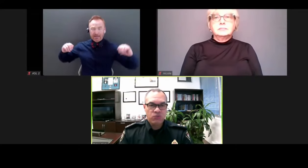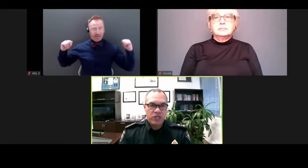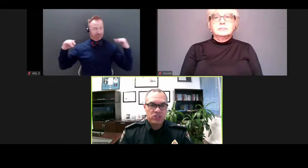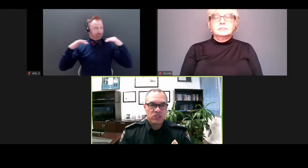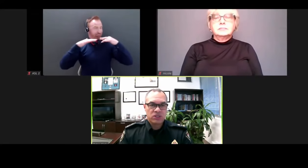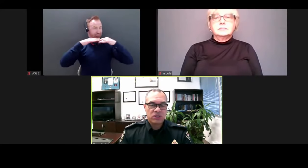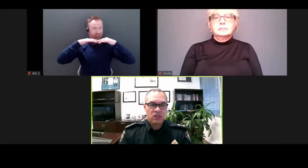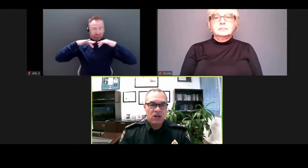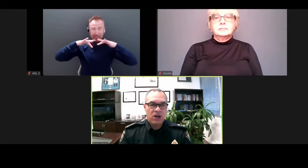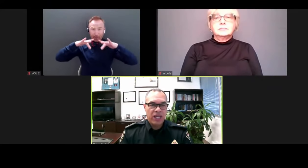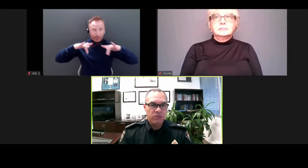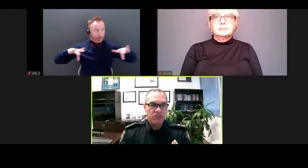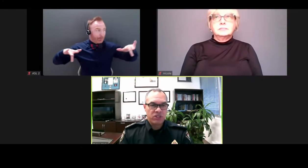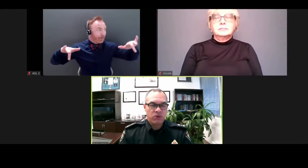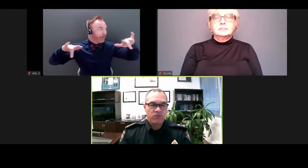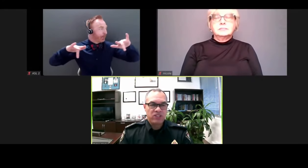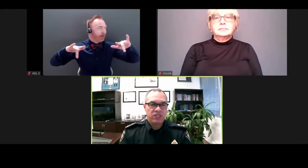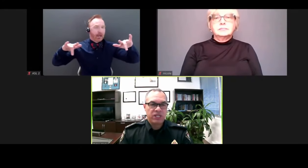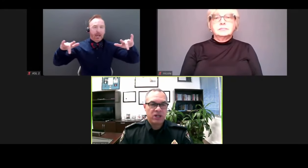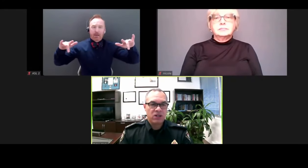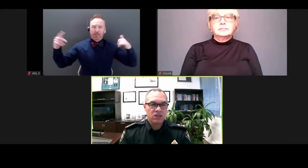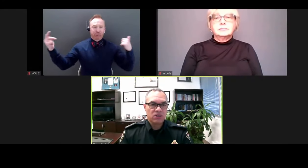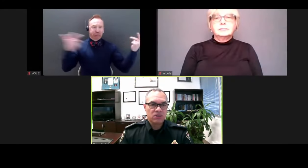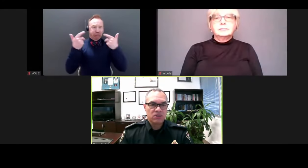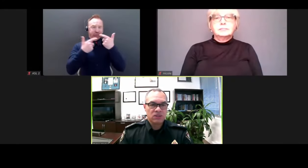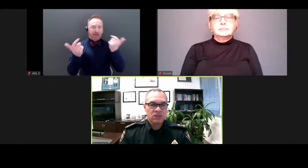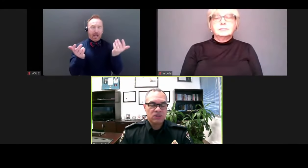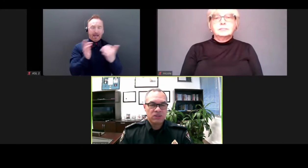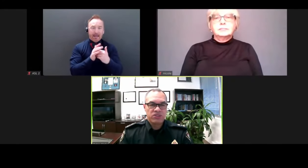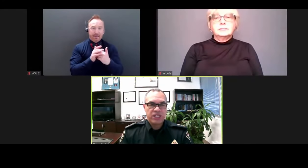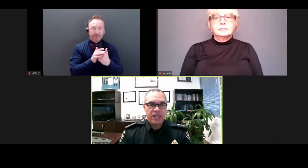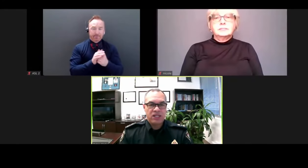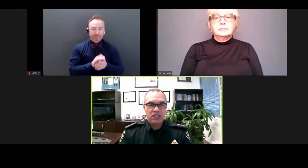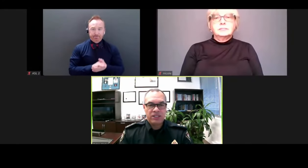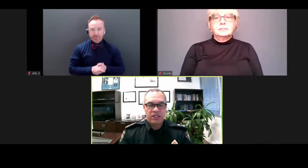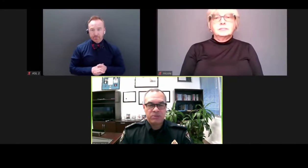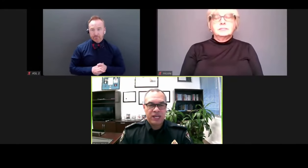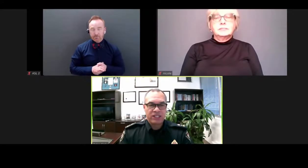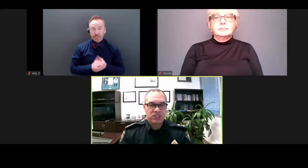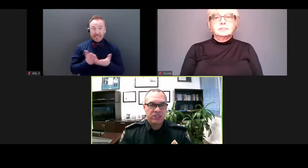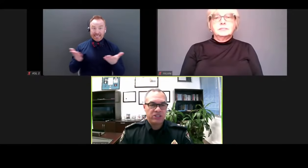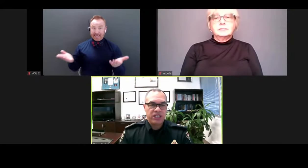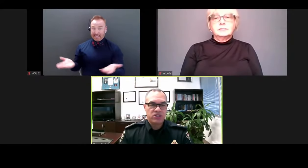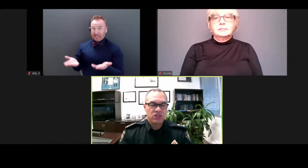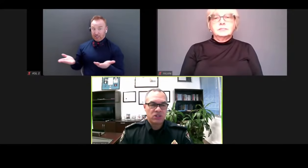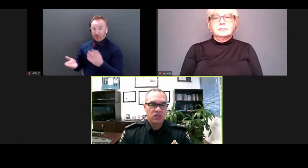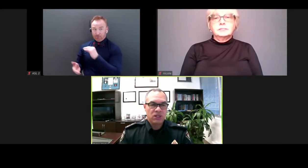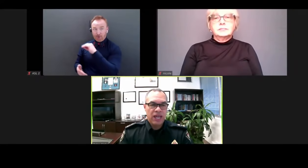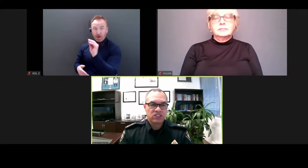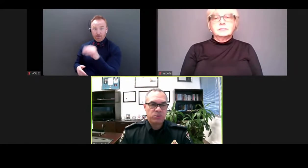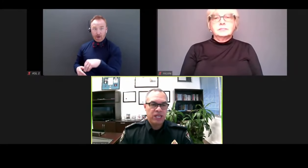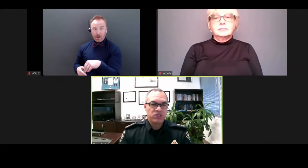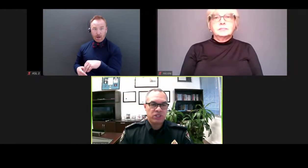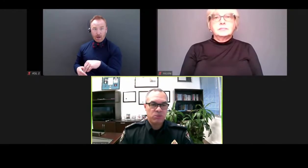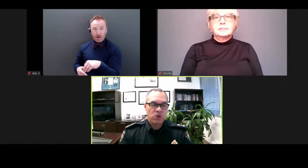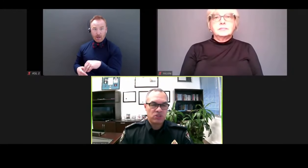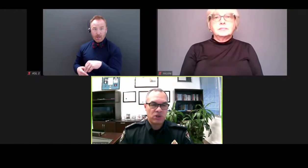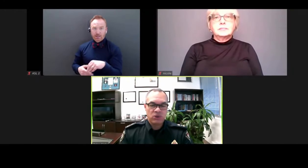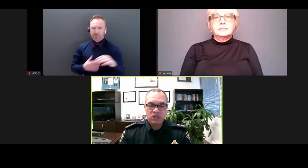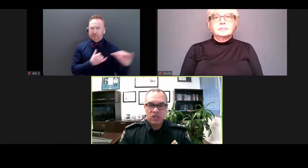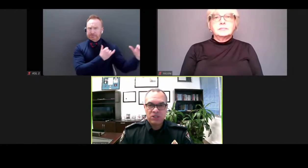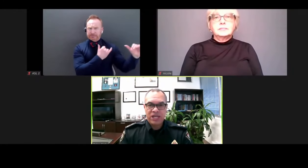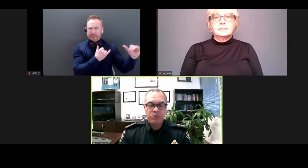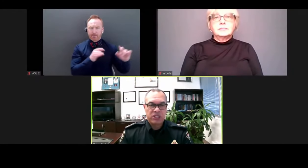all of which are elements that we're facing here, the scale and the complexity and the danger exponentially more